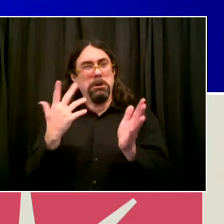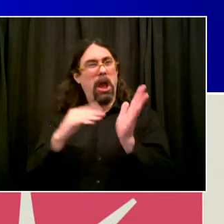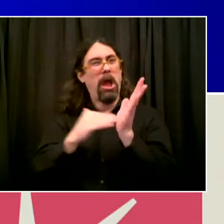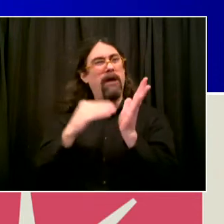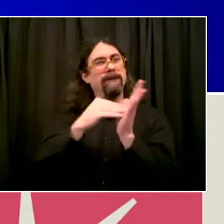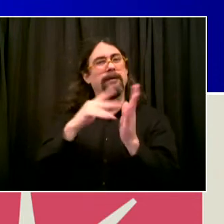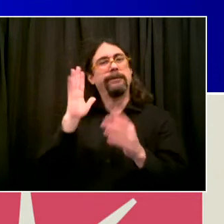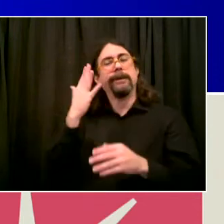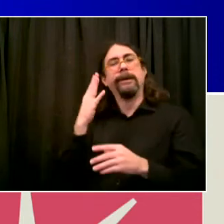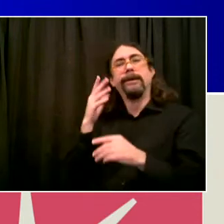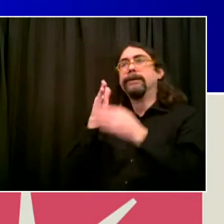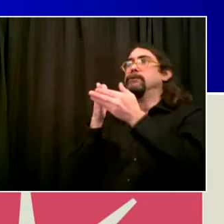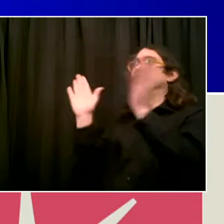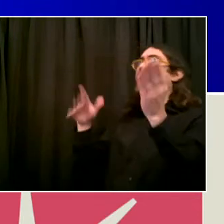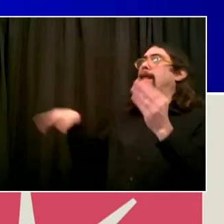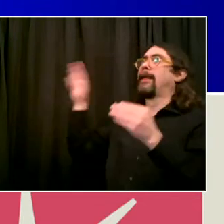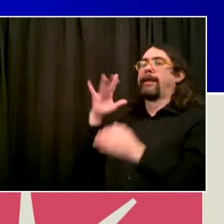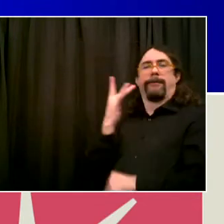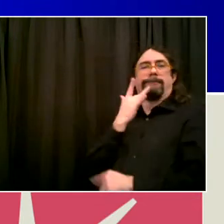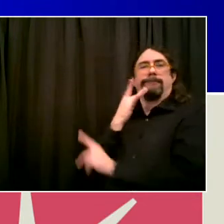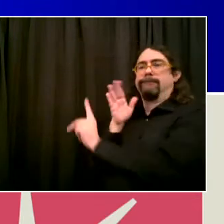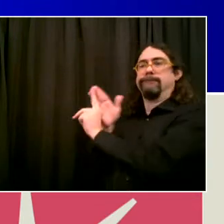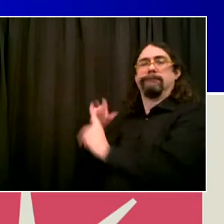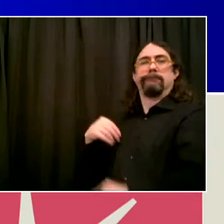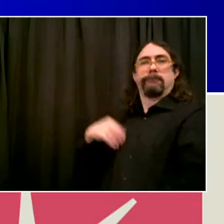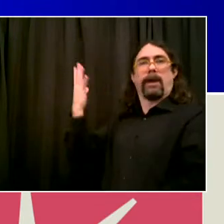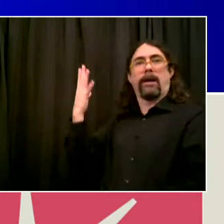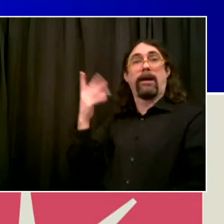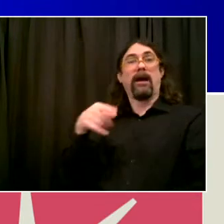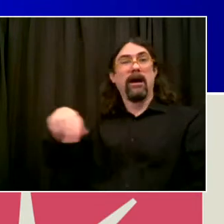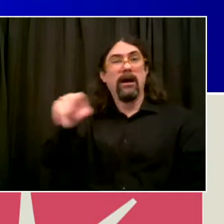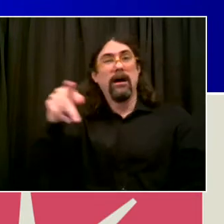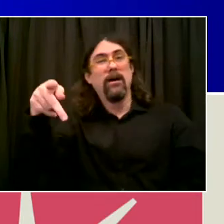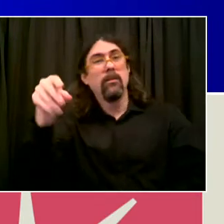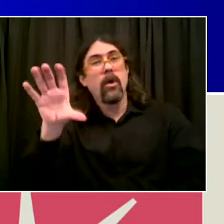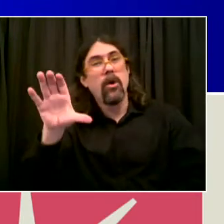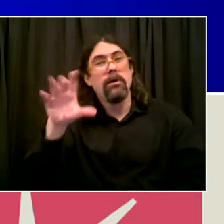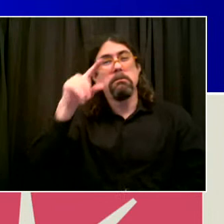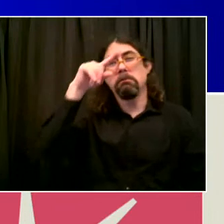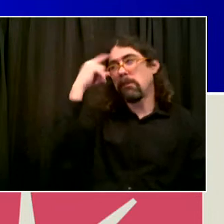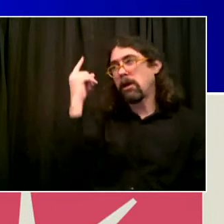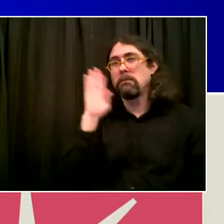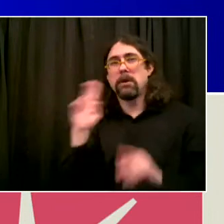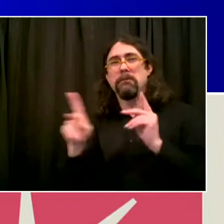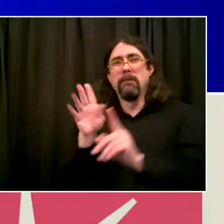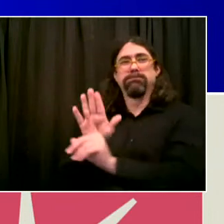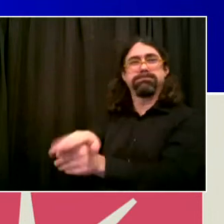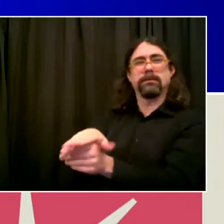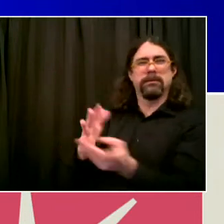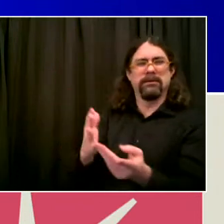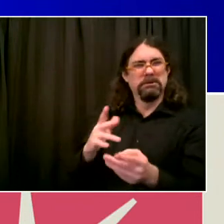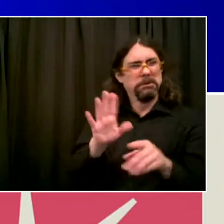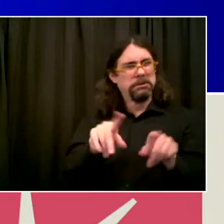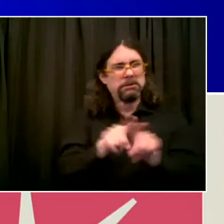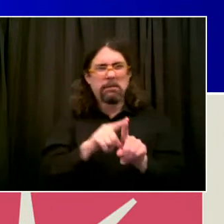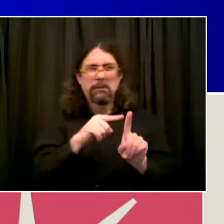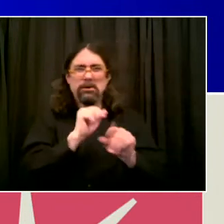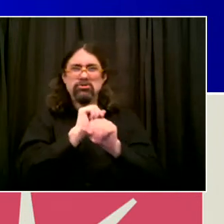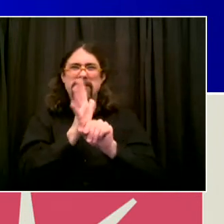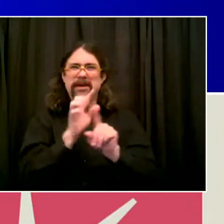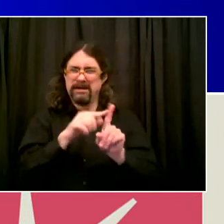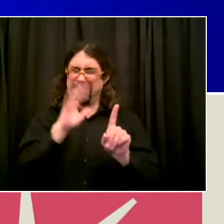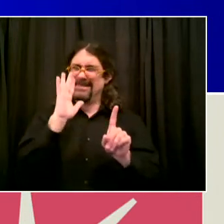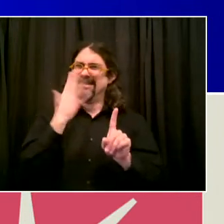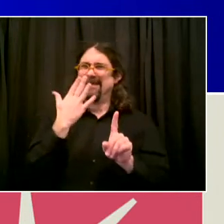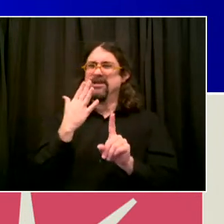continuing to die, if families are being torn apart, that hurts all of us. So we all have a profound interest in making